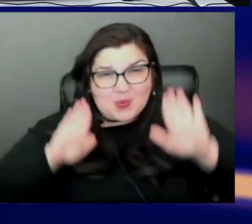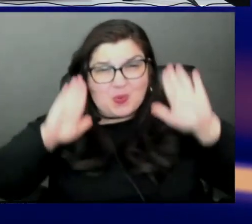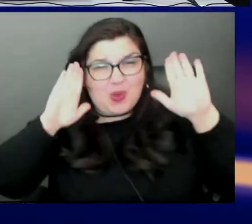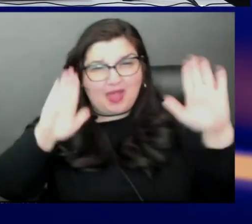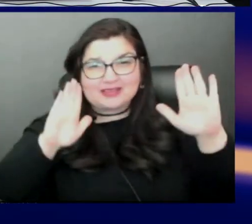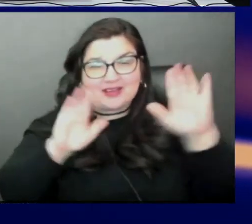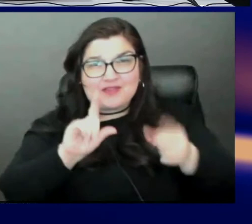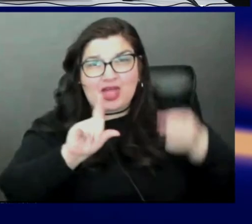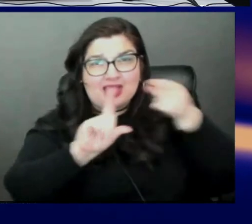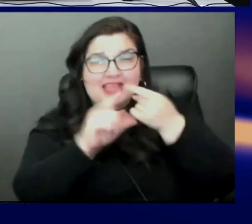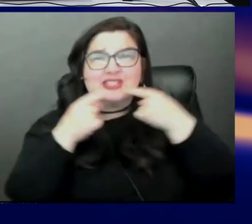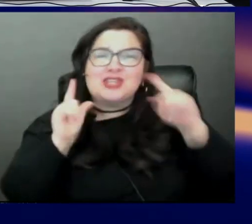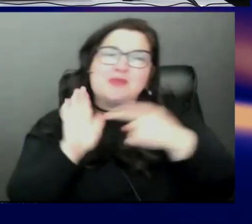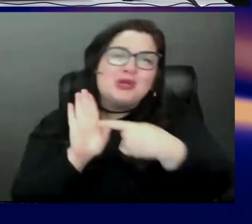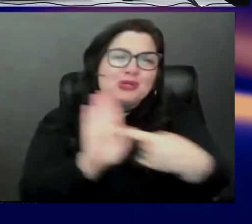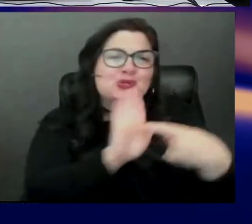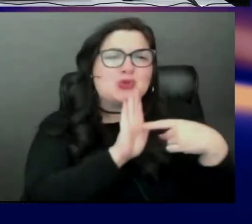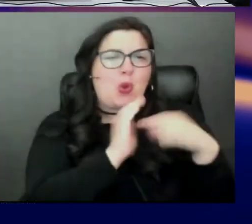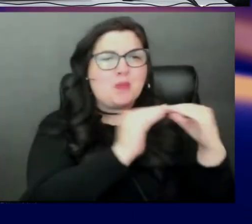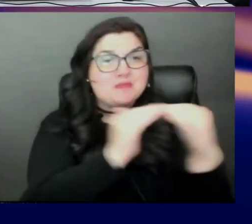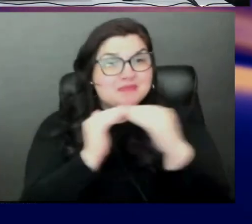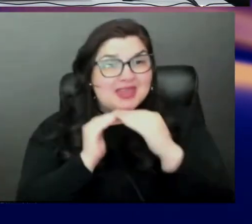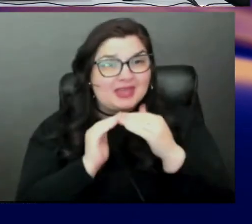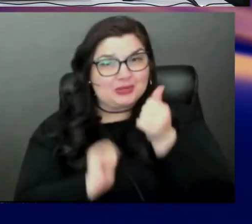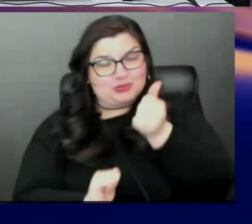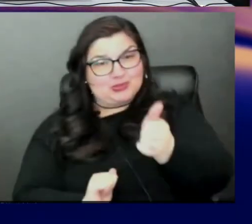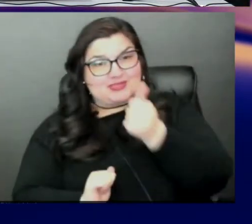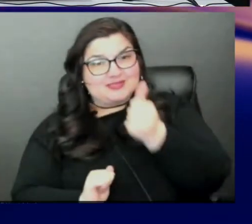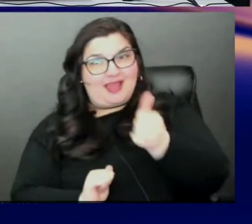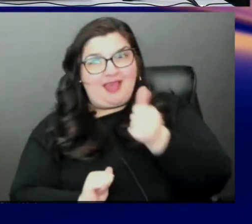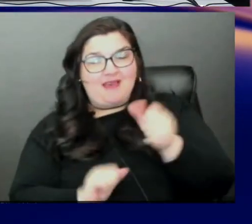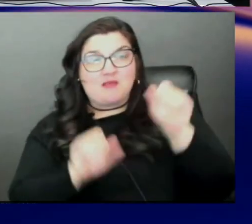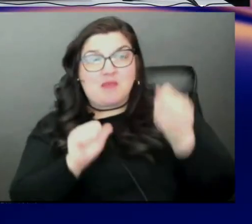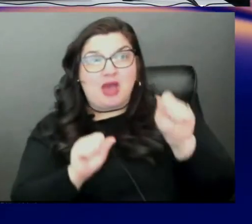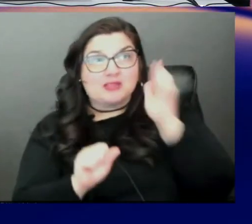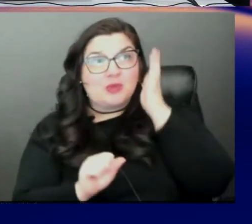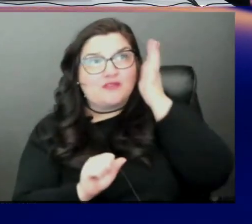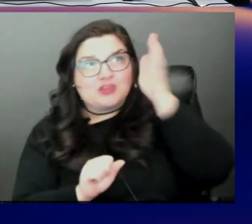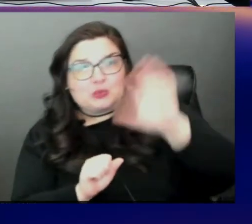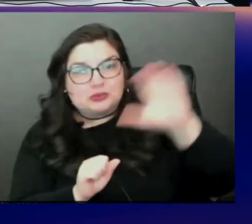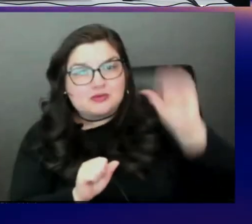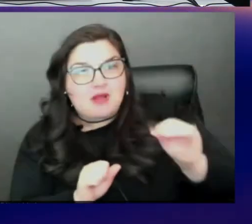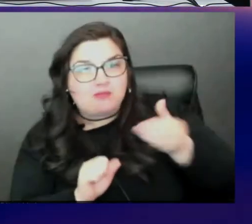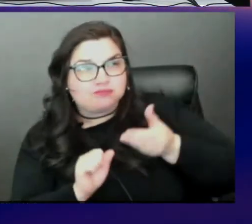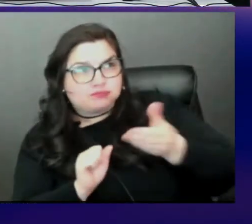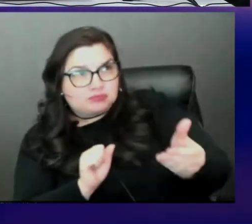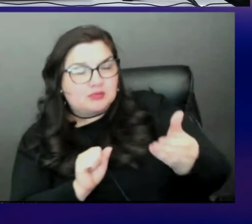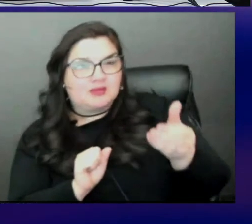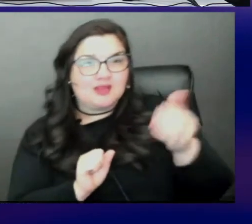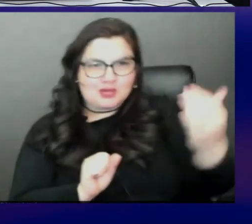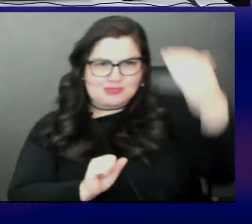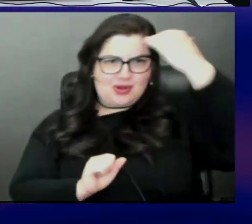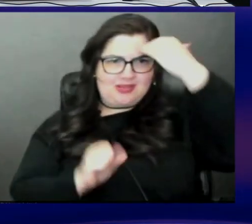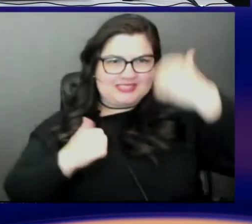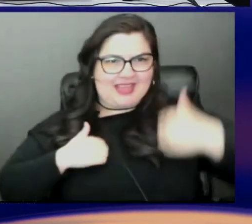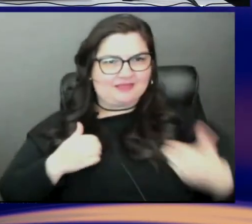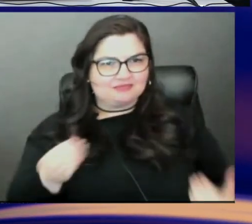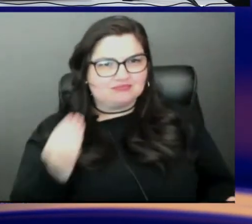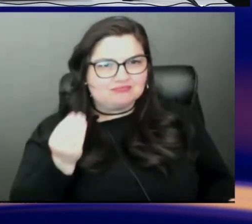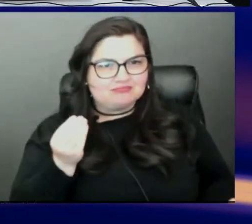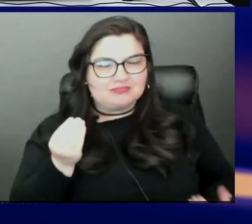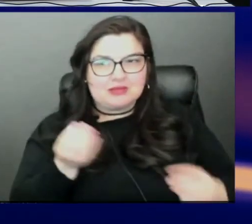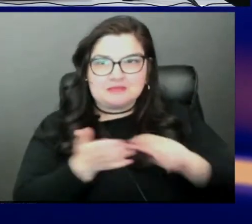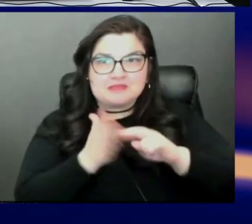to show your peers, yourself, potential employers, you know, that you have this knowledge. And it, like you said, it's not on just one